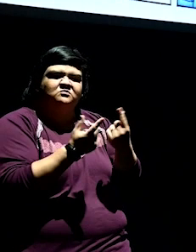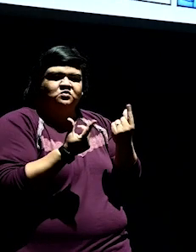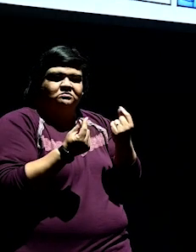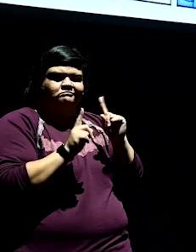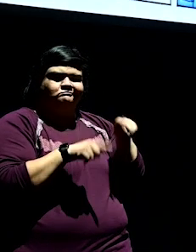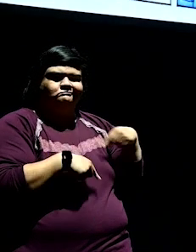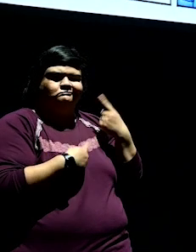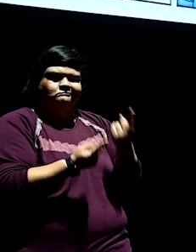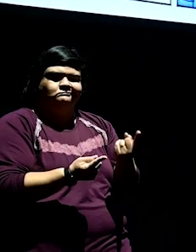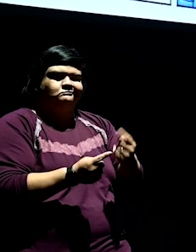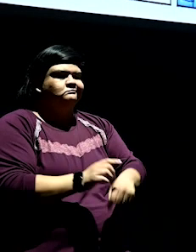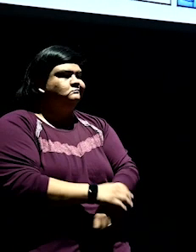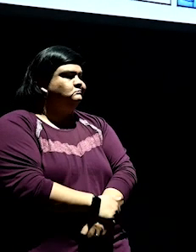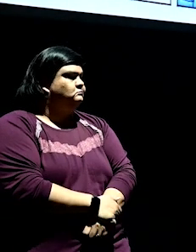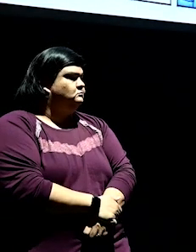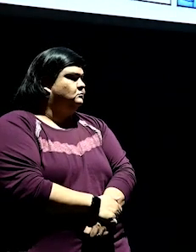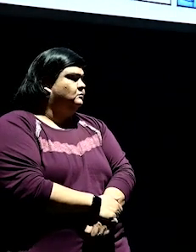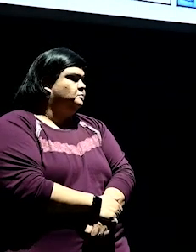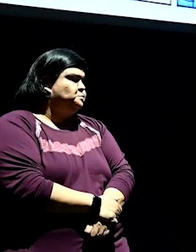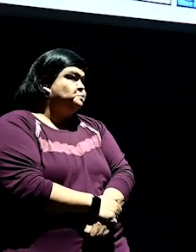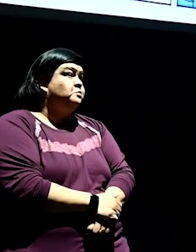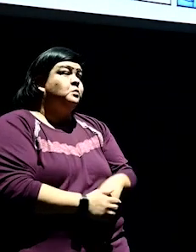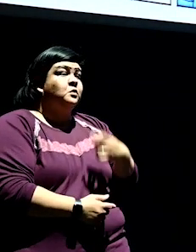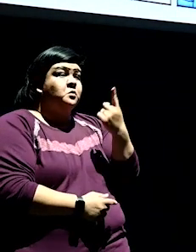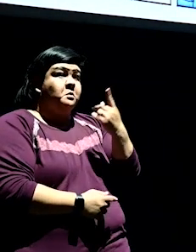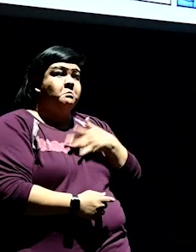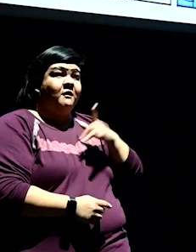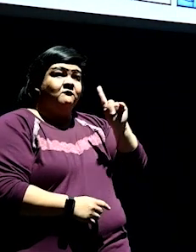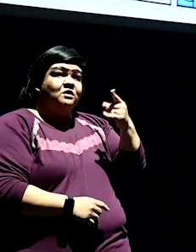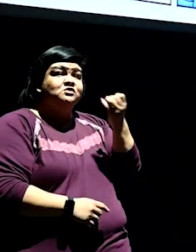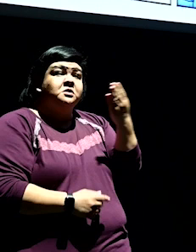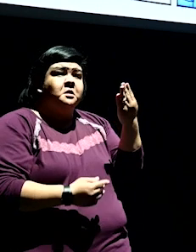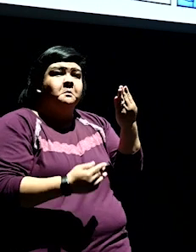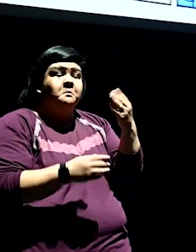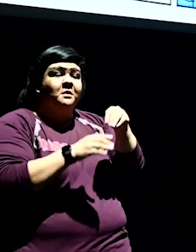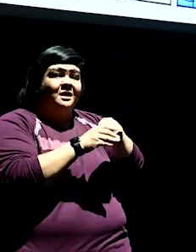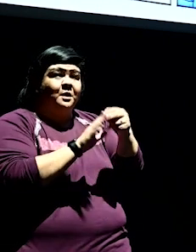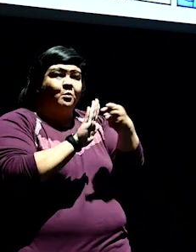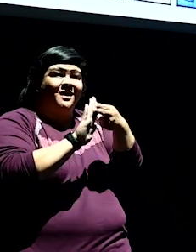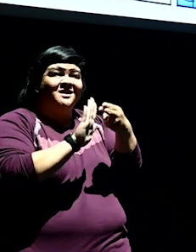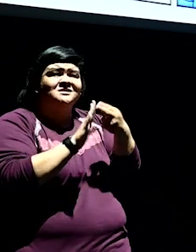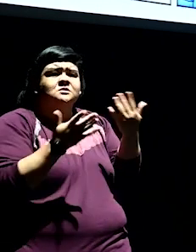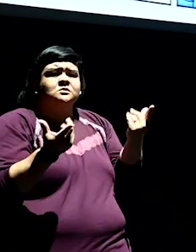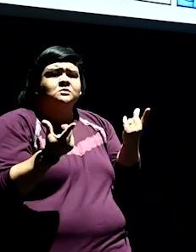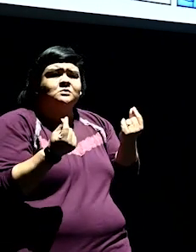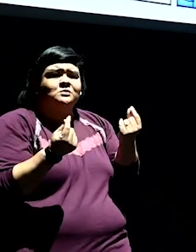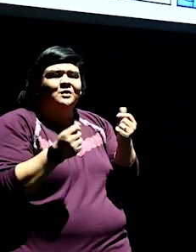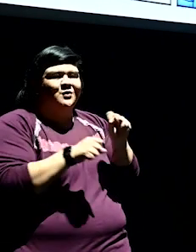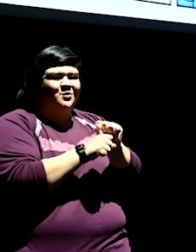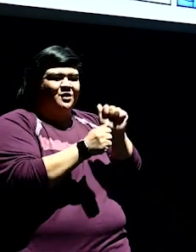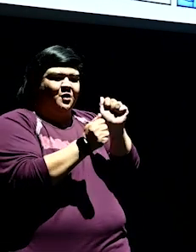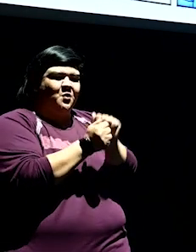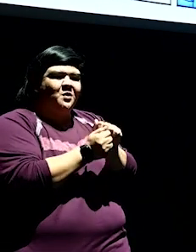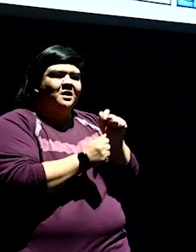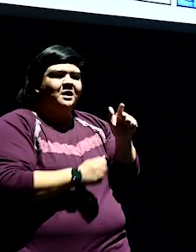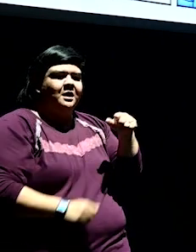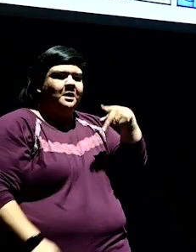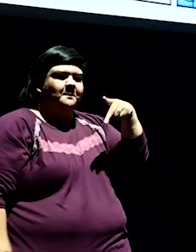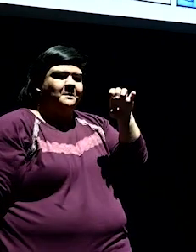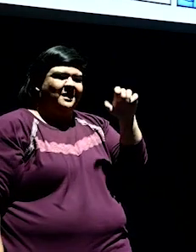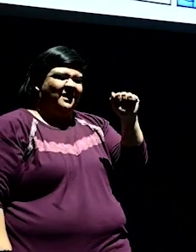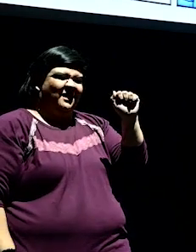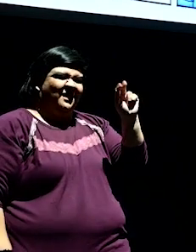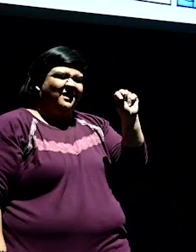I've been doing. One of my first jobs really in branding was working with Peanuts,